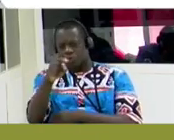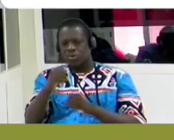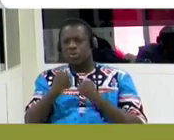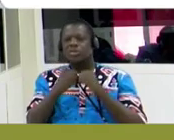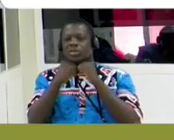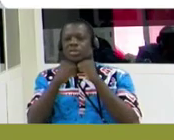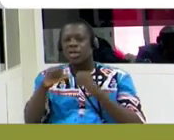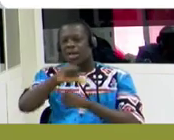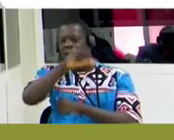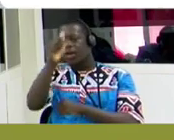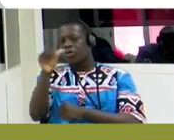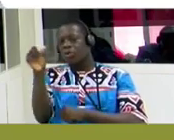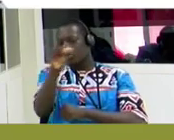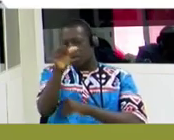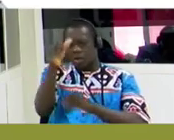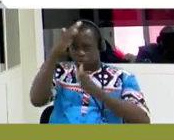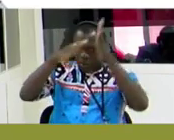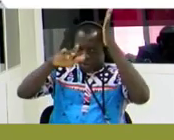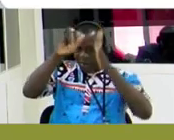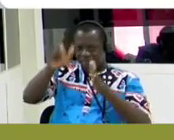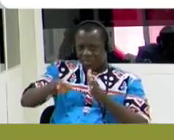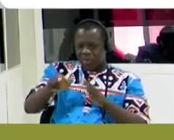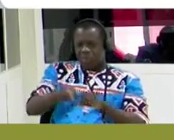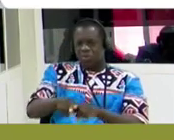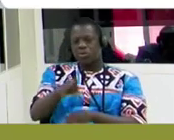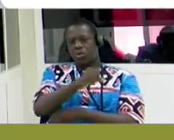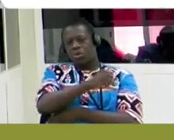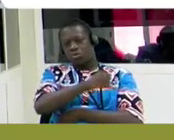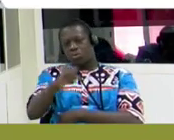the chairman. Sadibu, this man."